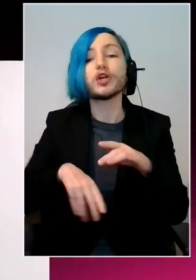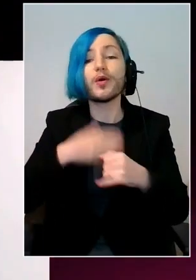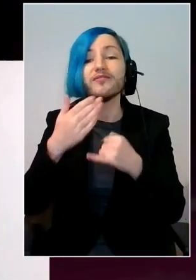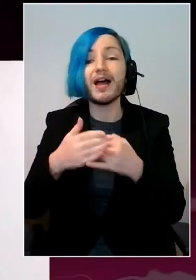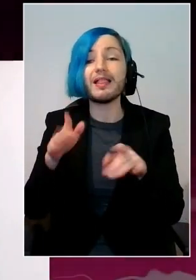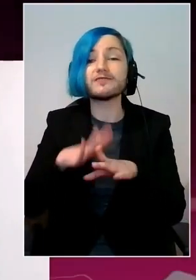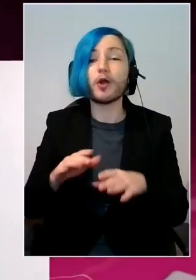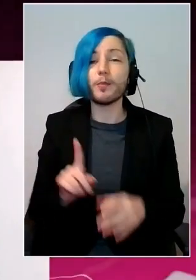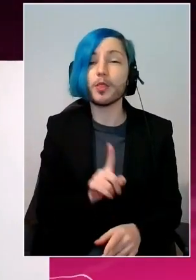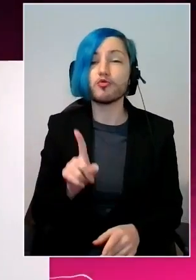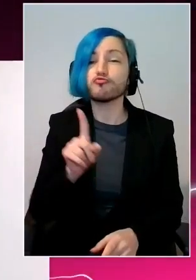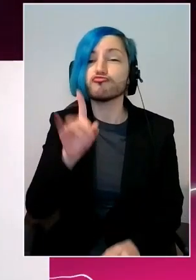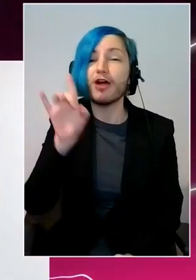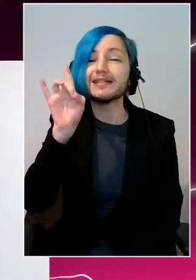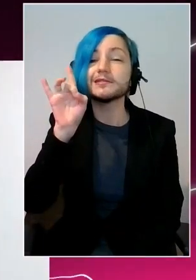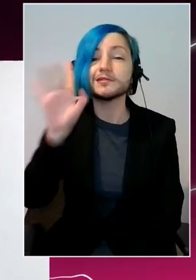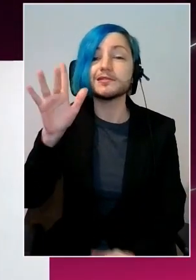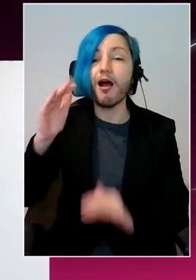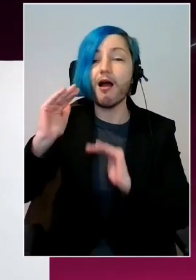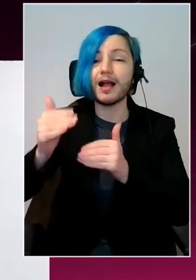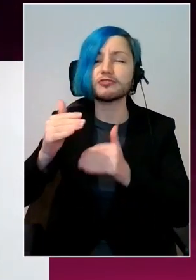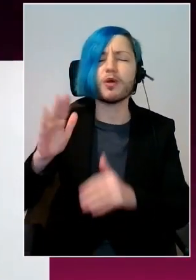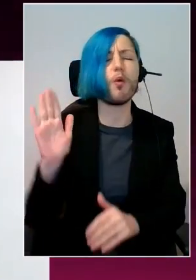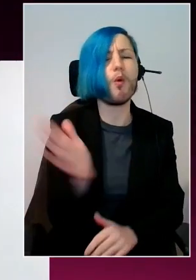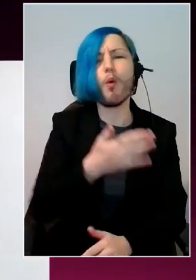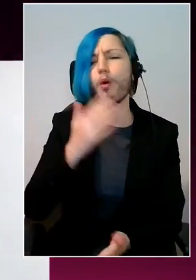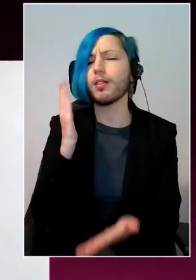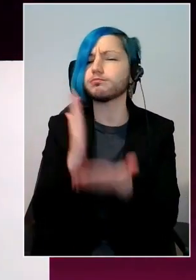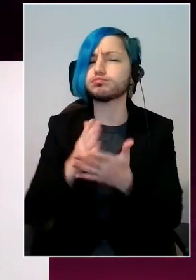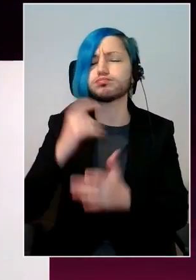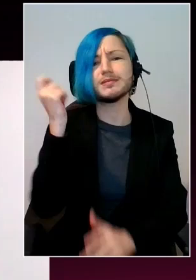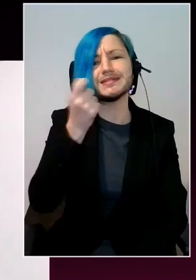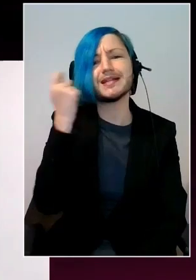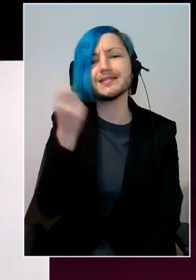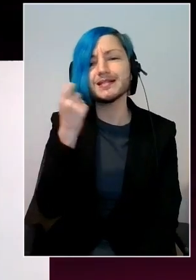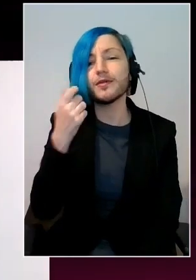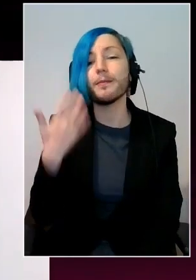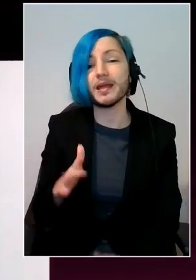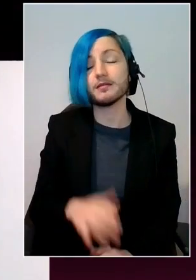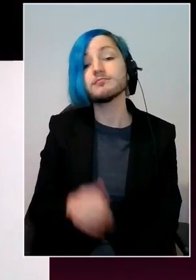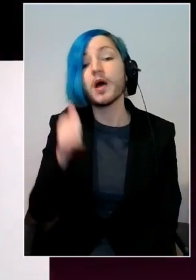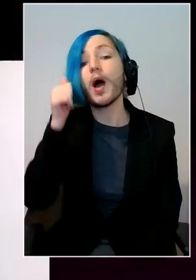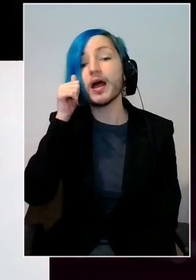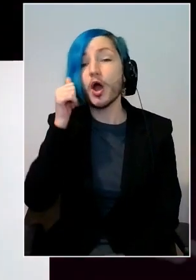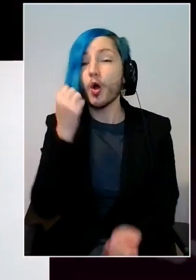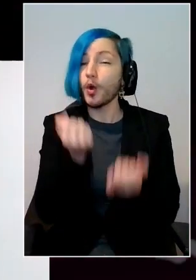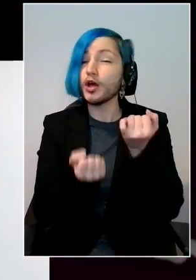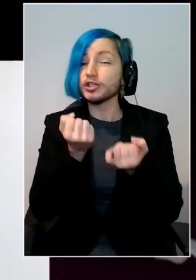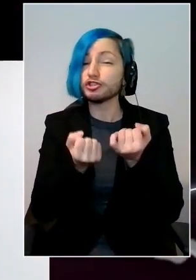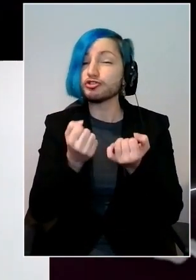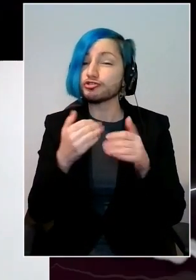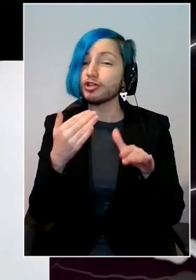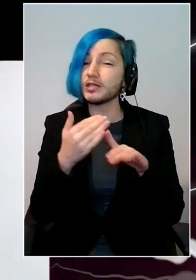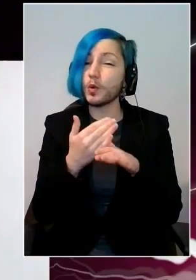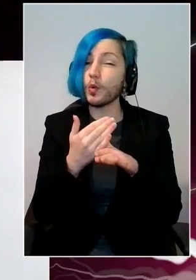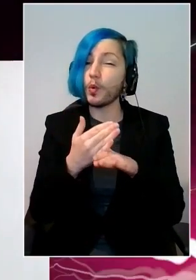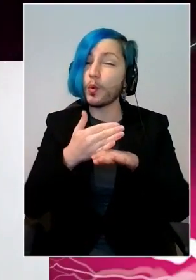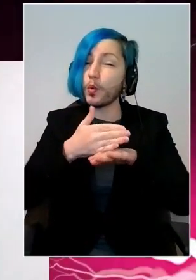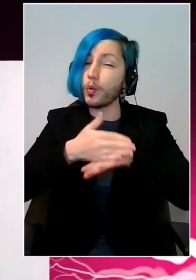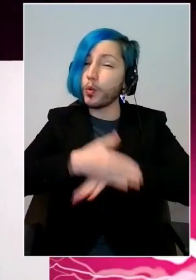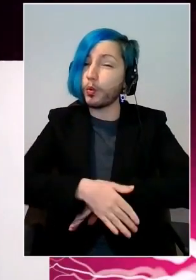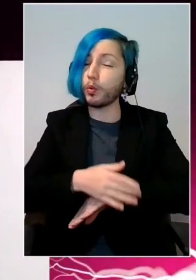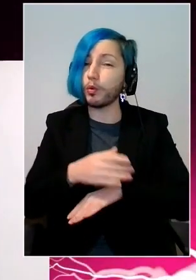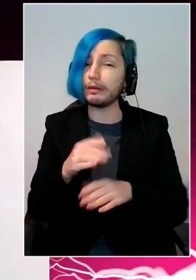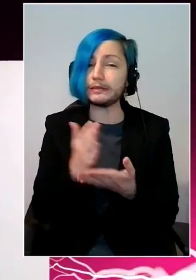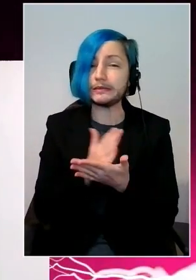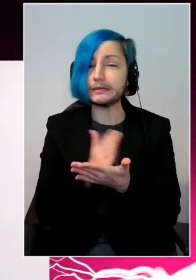exceptional stories of success to tell. I know what a difficult job it has been for judges to select one winner from such an elite group